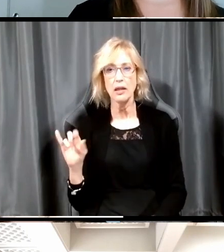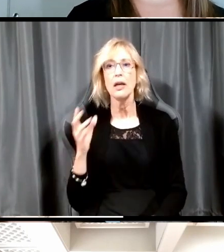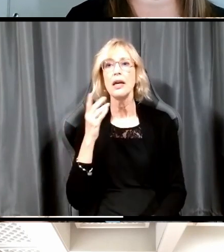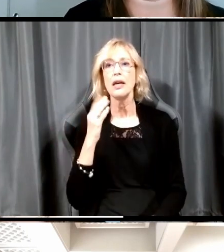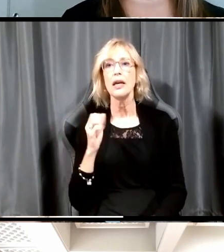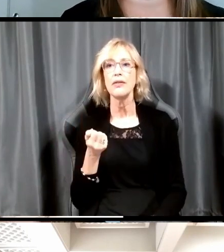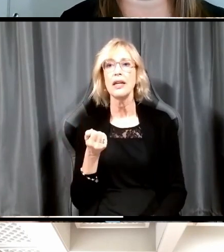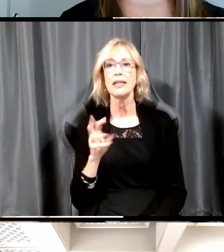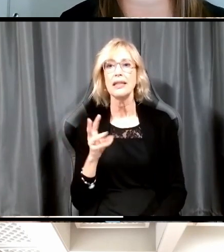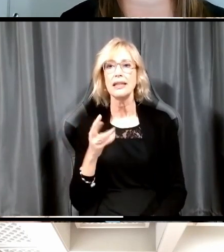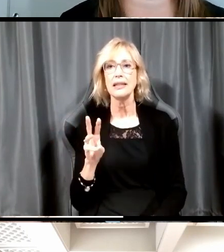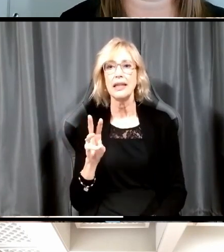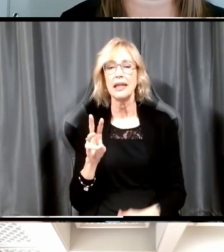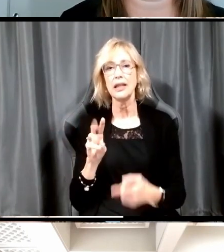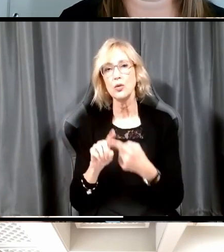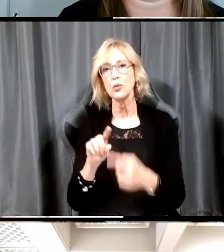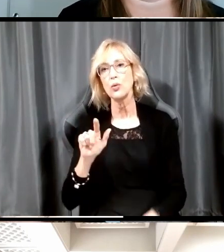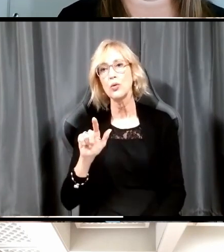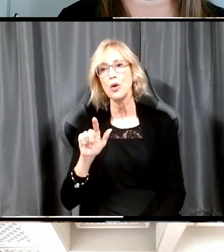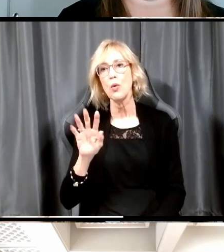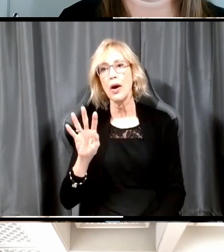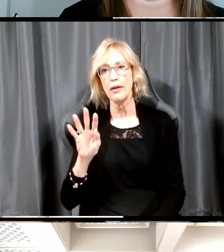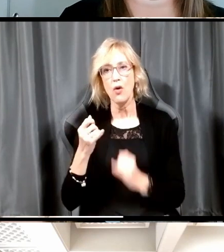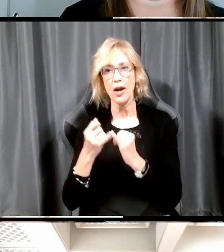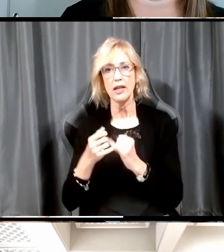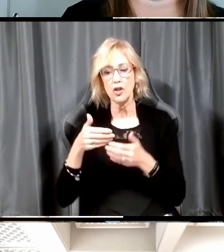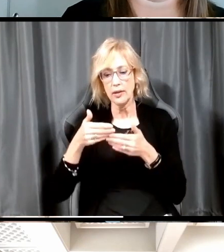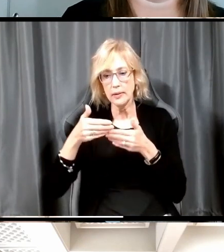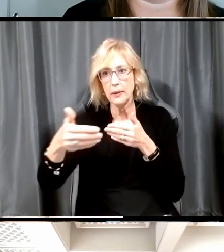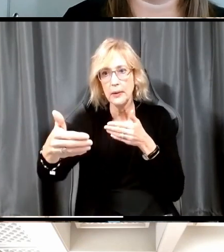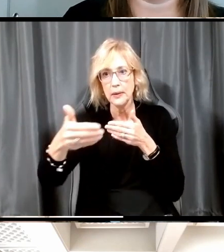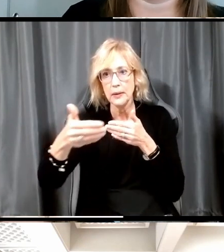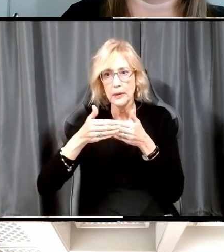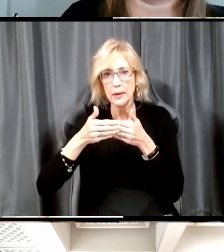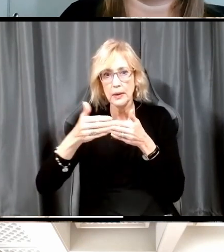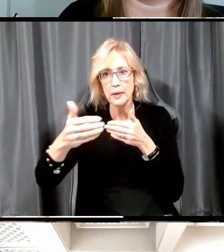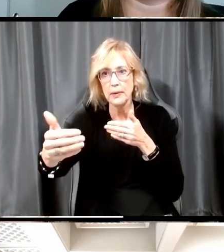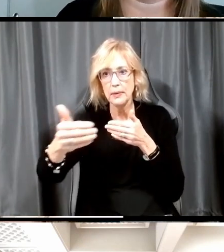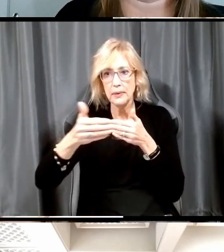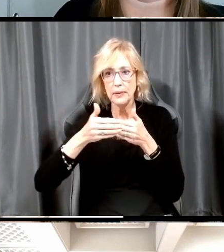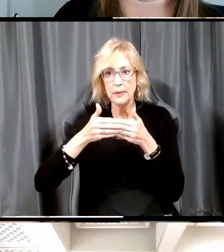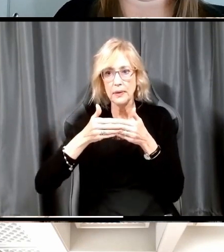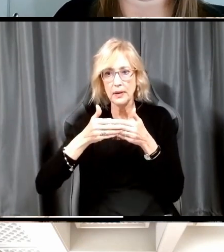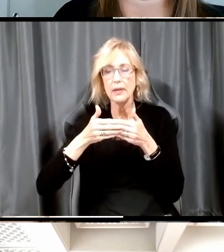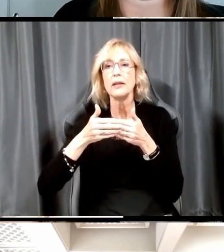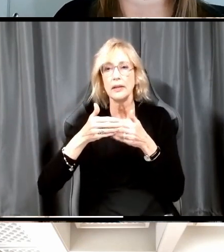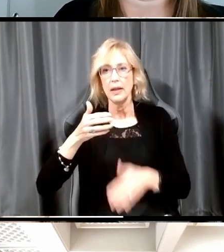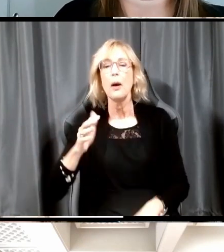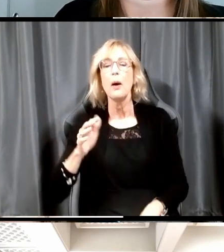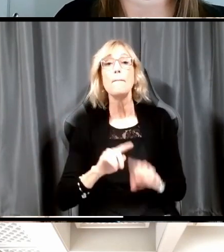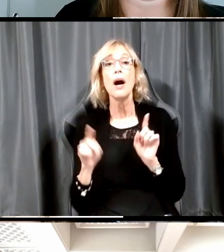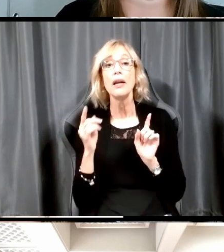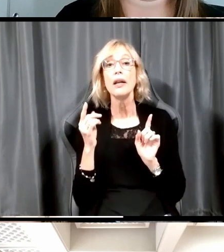16 to 24 inches from his or her face and behave as though highly nearsighted. But when